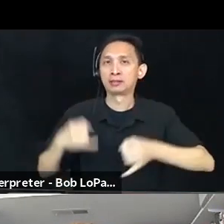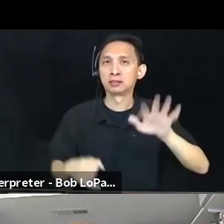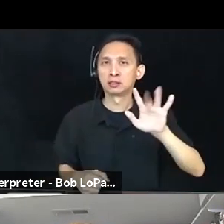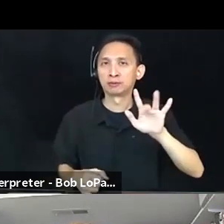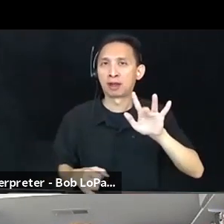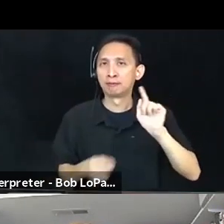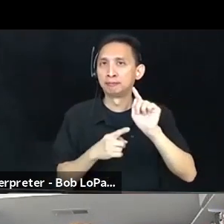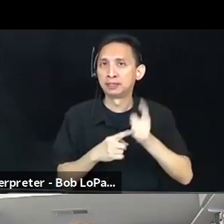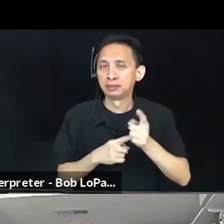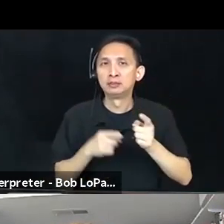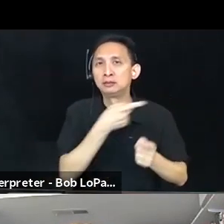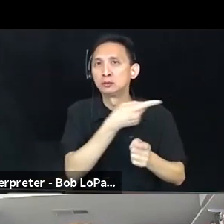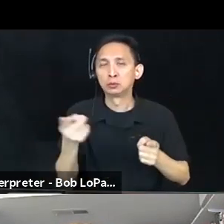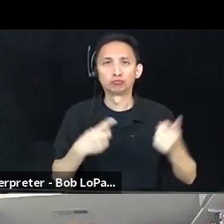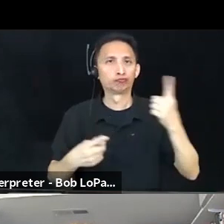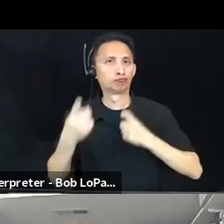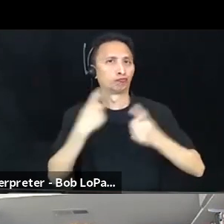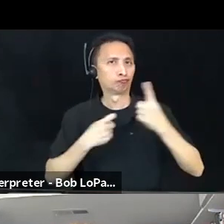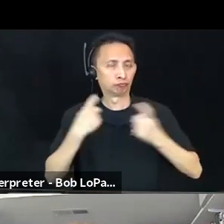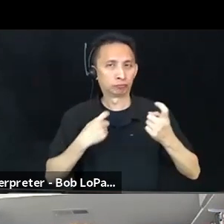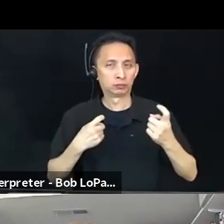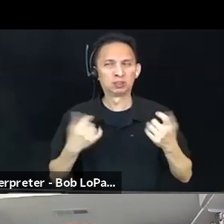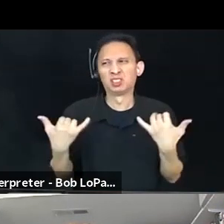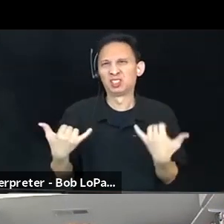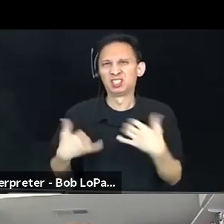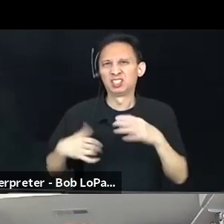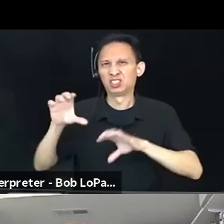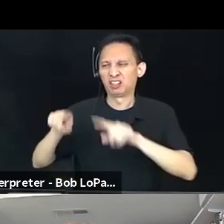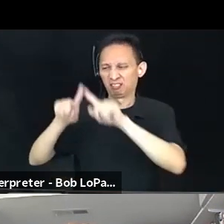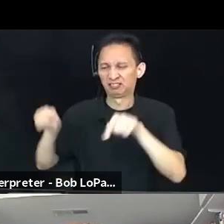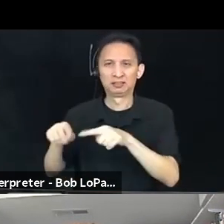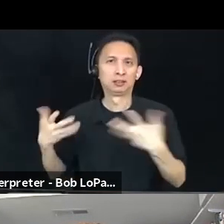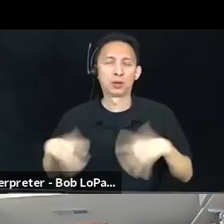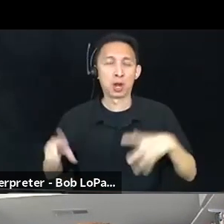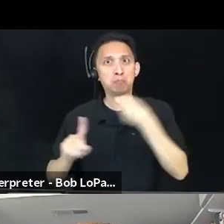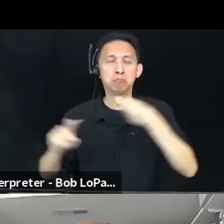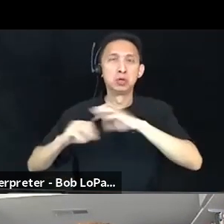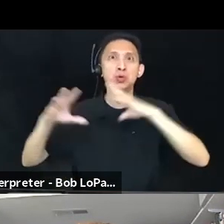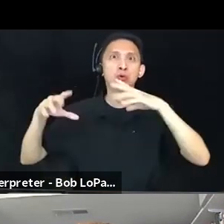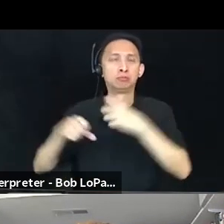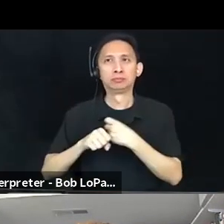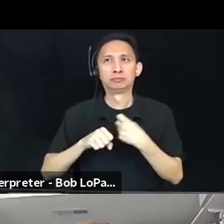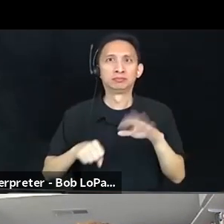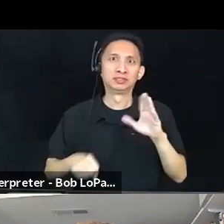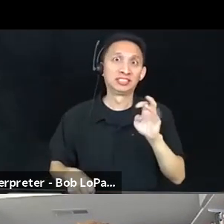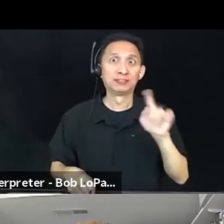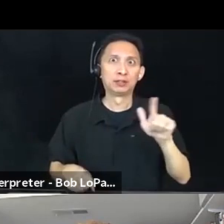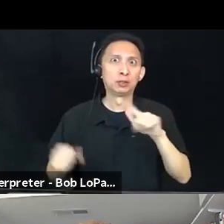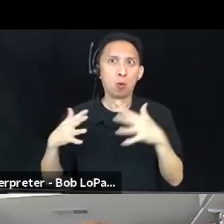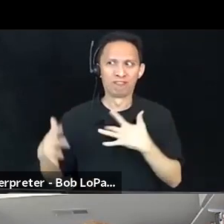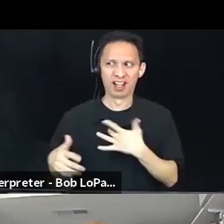ask questions at the end. We've turned off chat to avoid the kind of virtual civil war Zoom